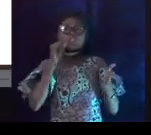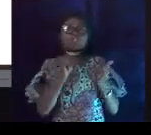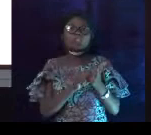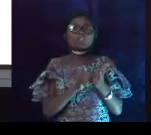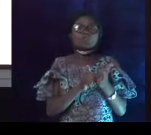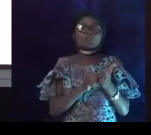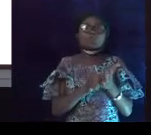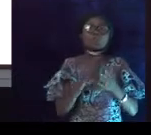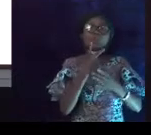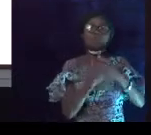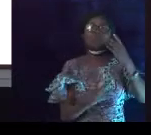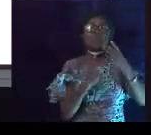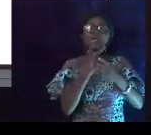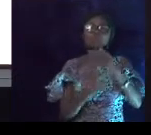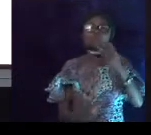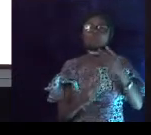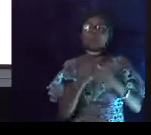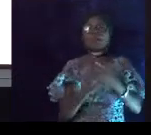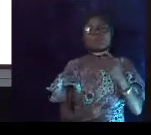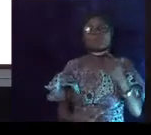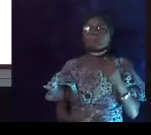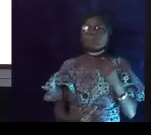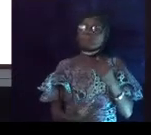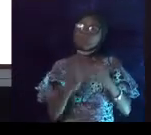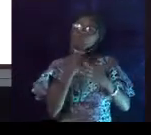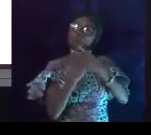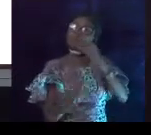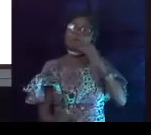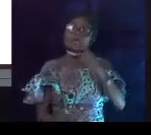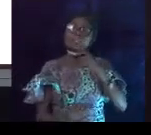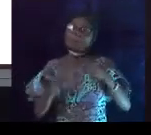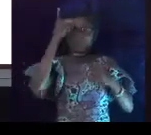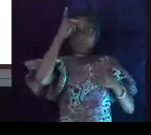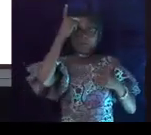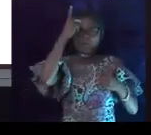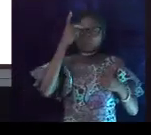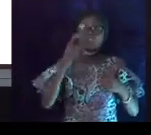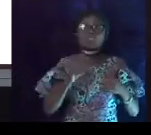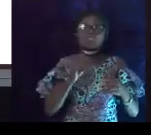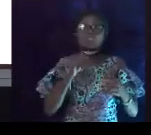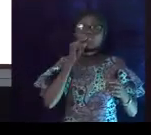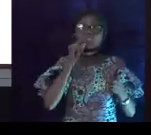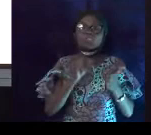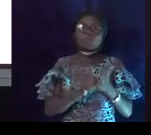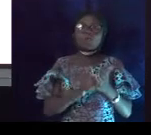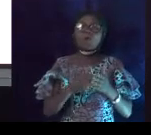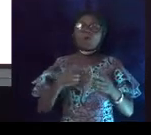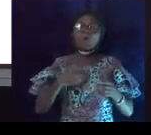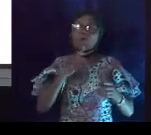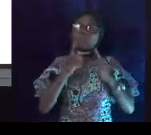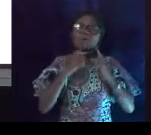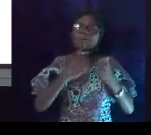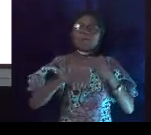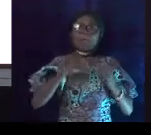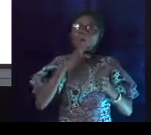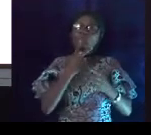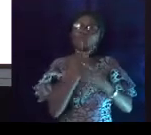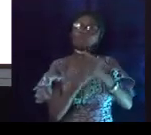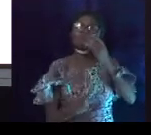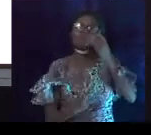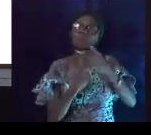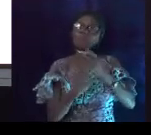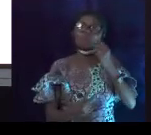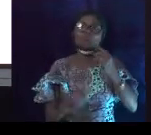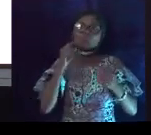Dual purpose chickens. When we talk about dual, we are referring to two. We are referring to what? Two. That means this